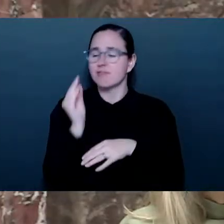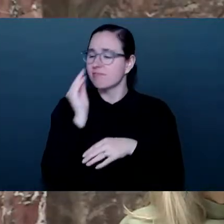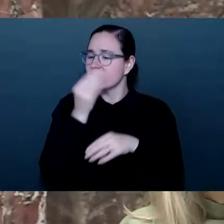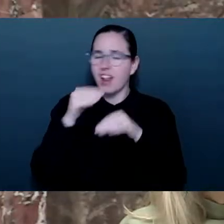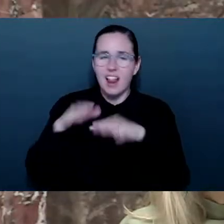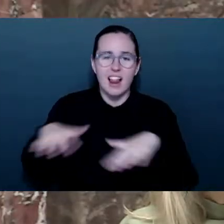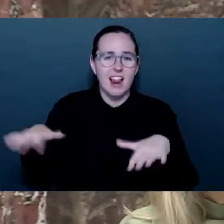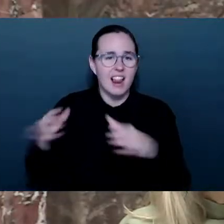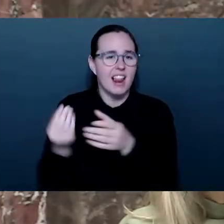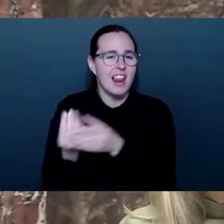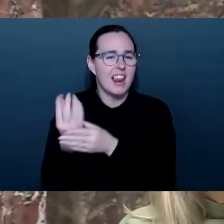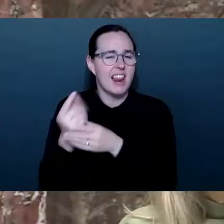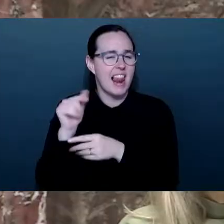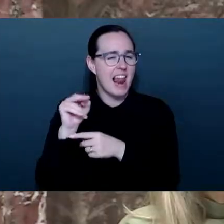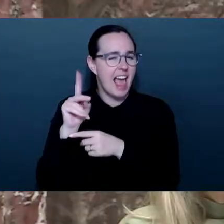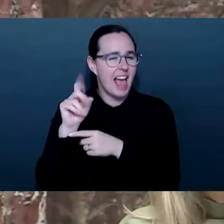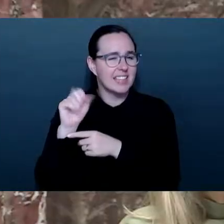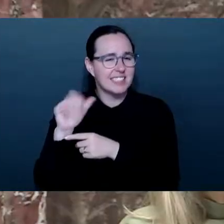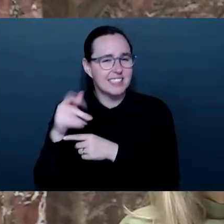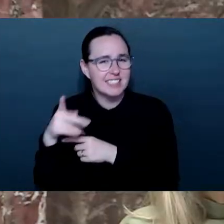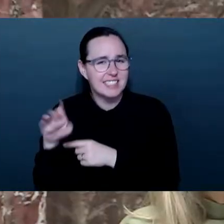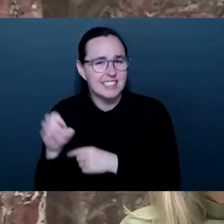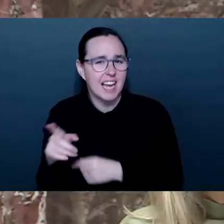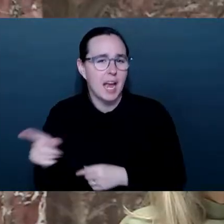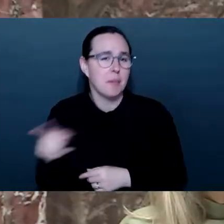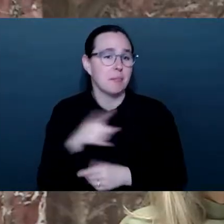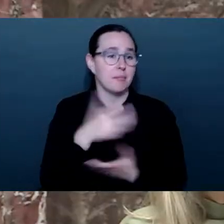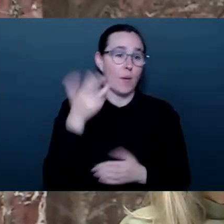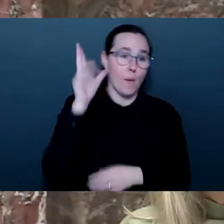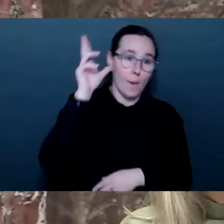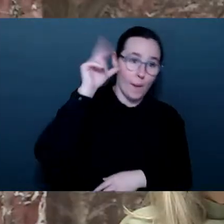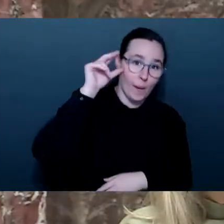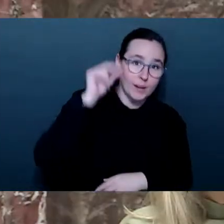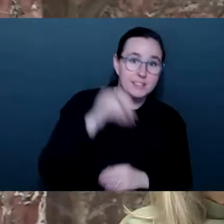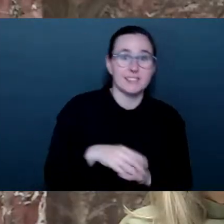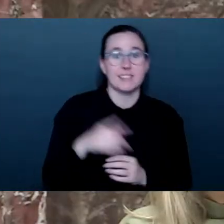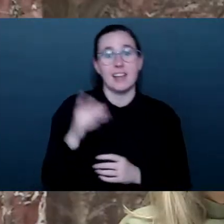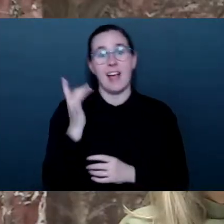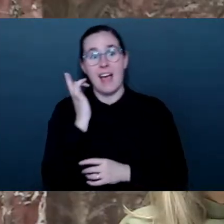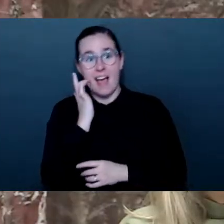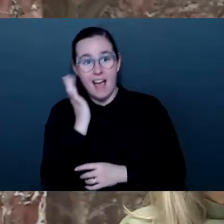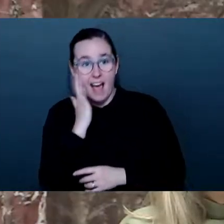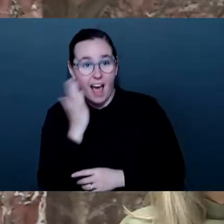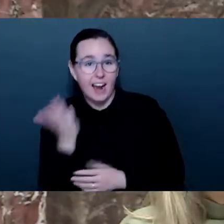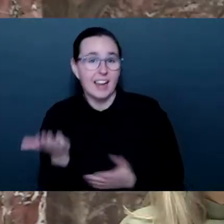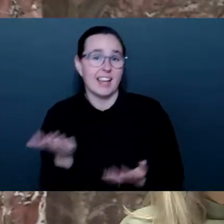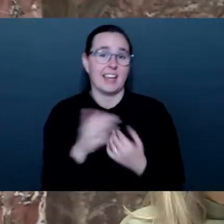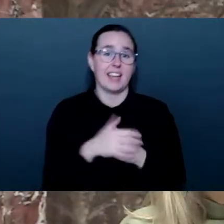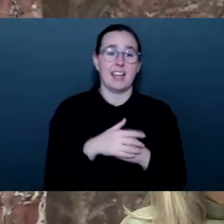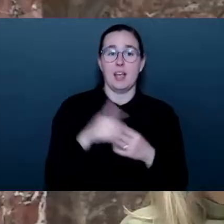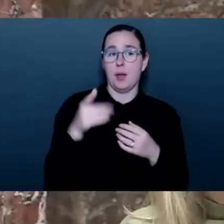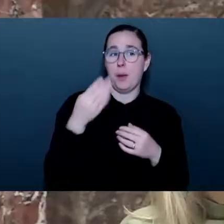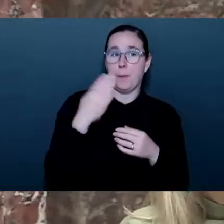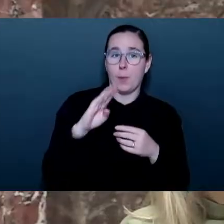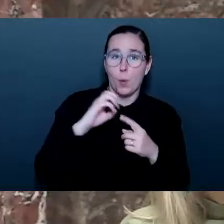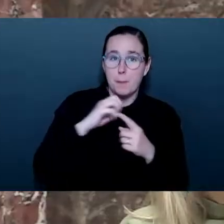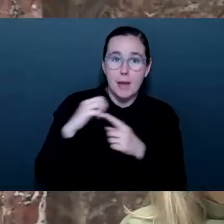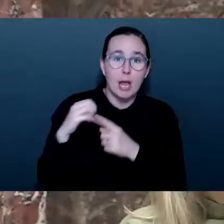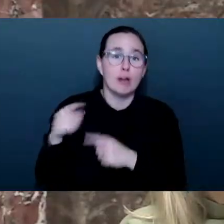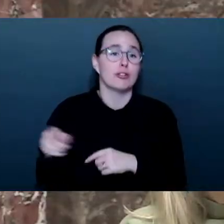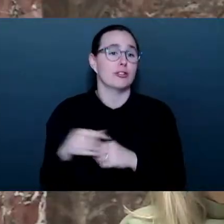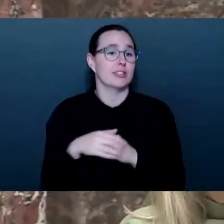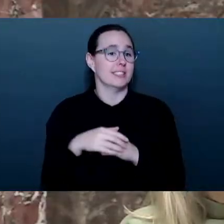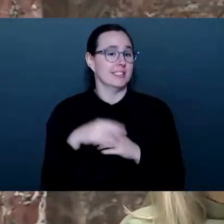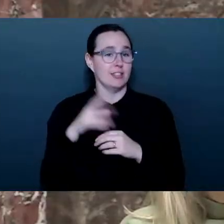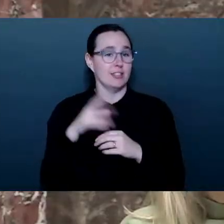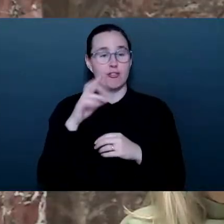of BC, the BC honey producers, BC Blueberry Council, BC raspberry growers, and lastly, the BC cranberry